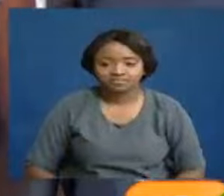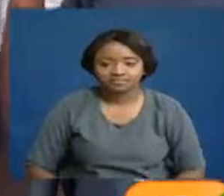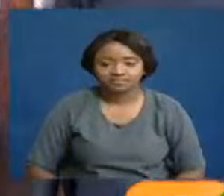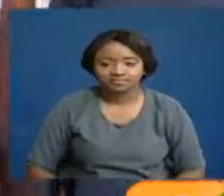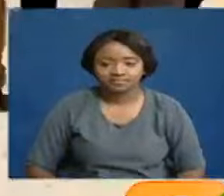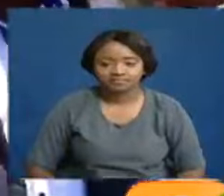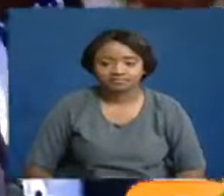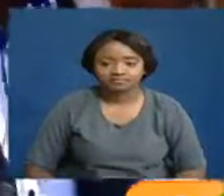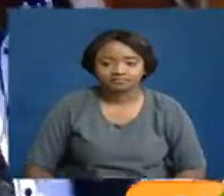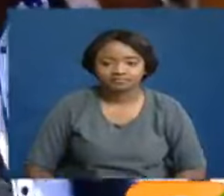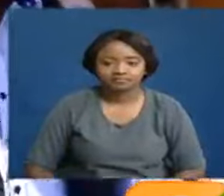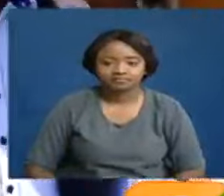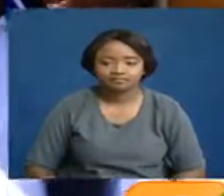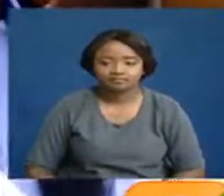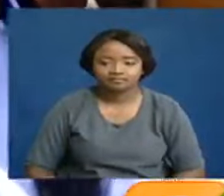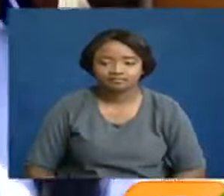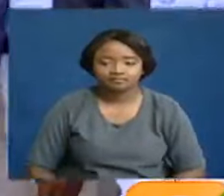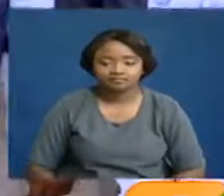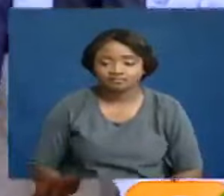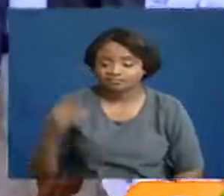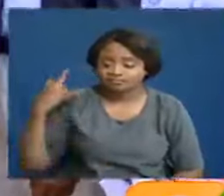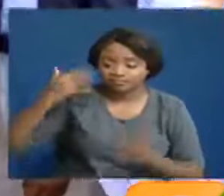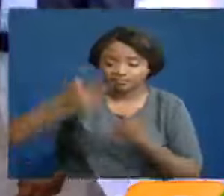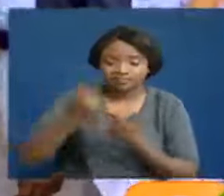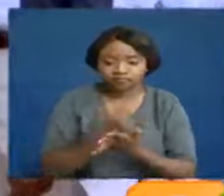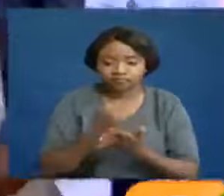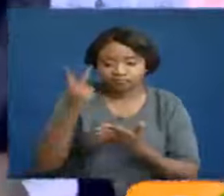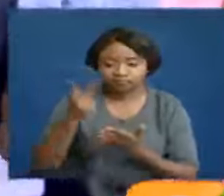It has been the order of the day for the past 2 weeks now.